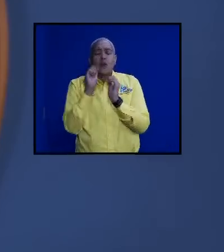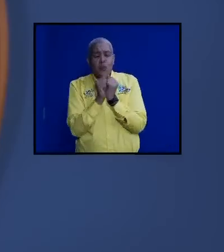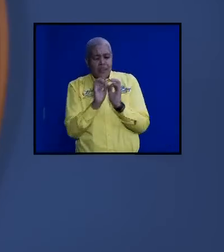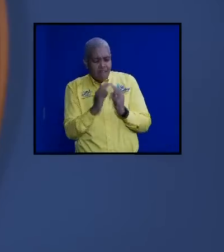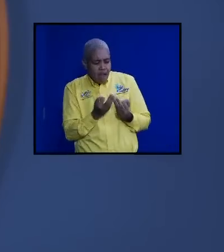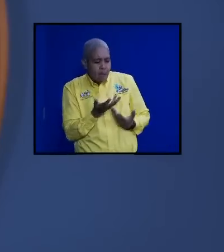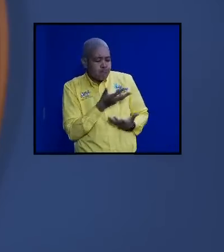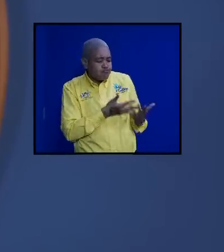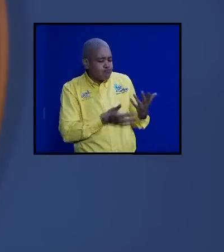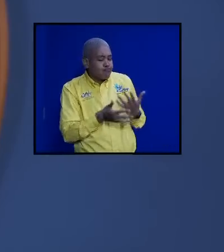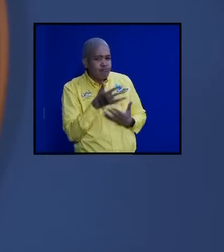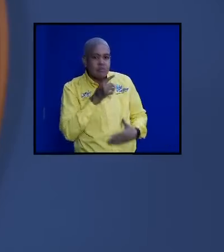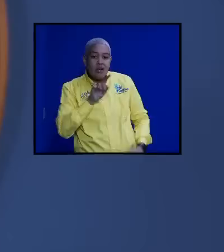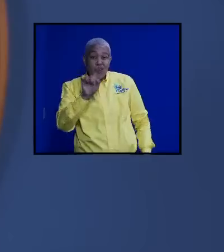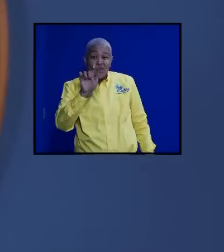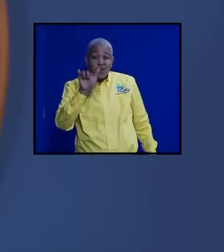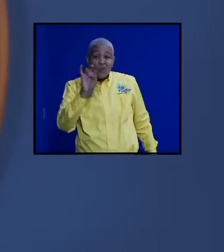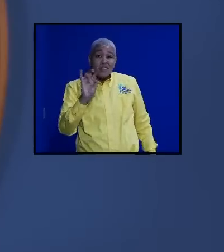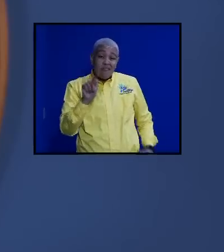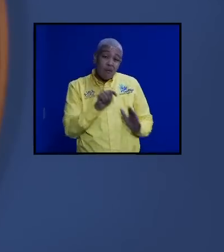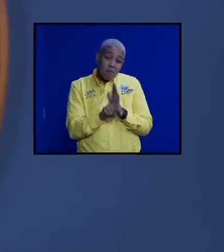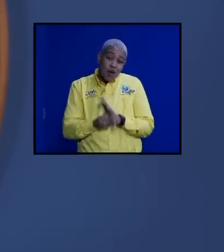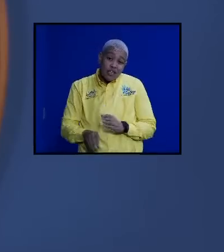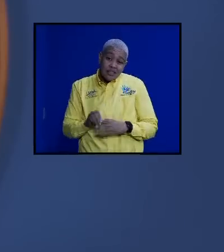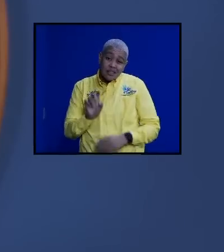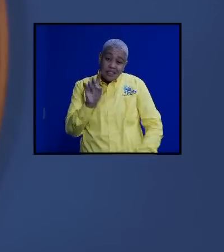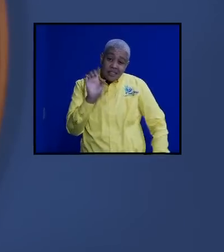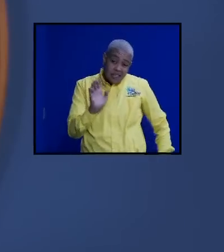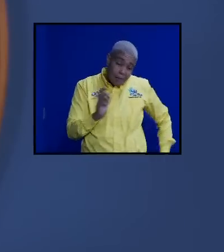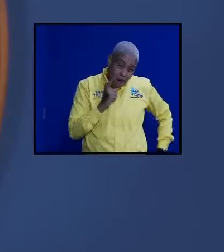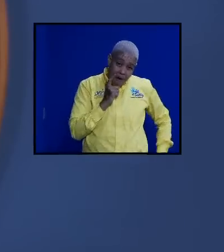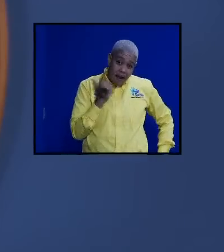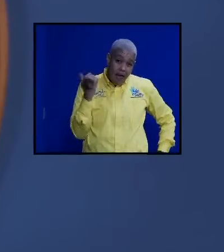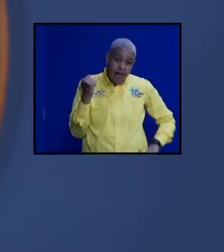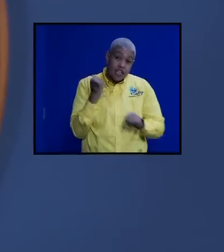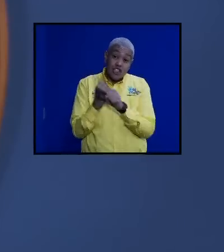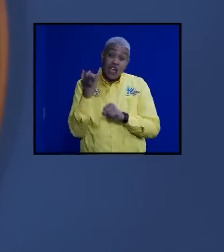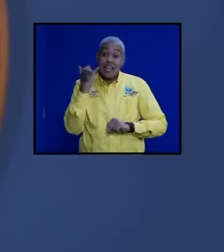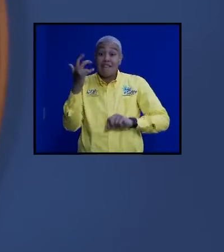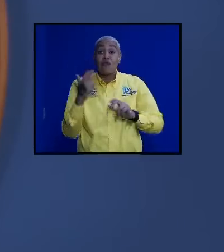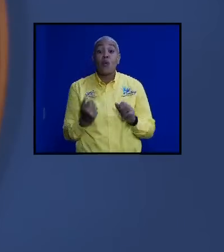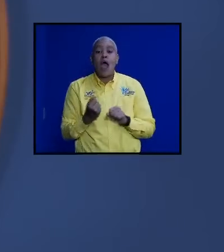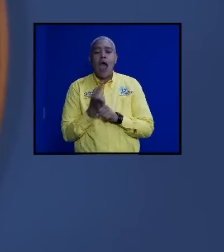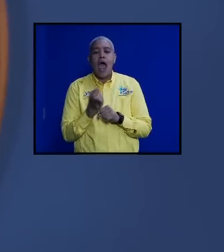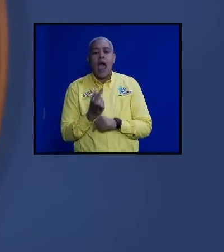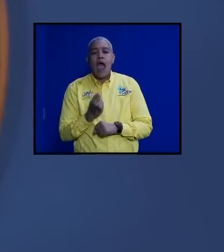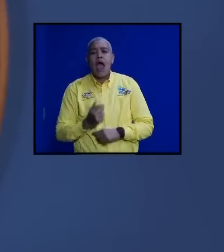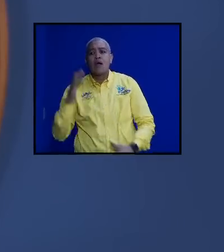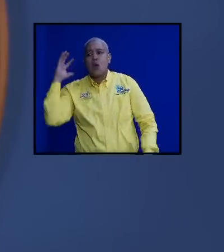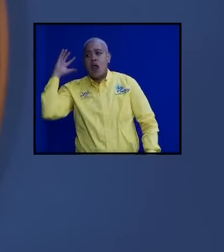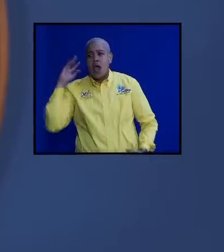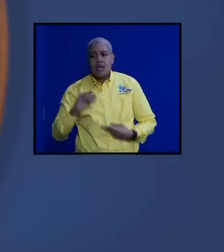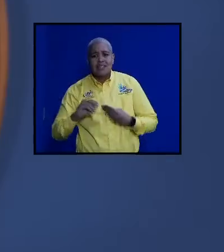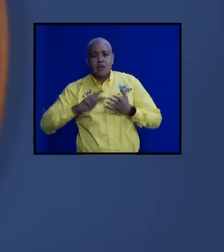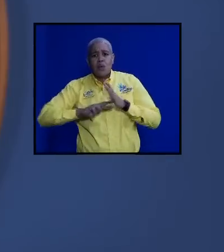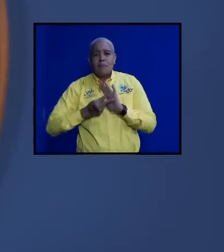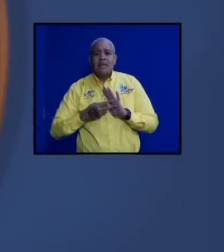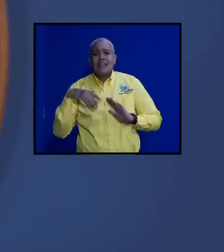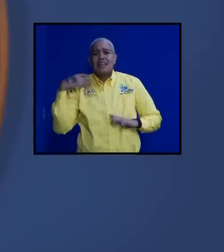families. 127 murders. If you were to annualize that, it would